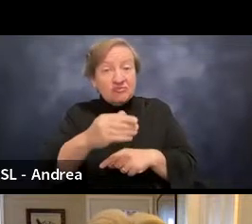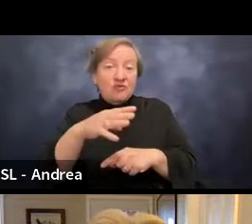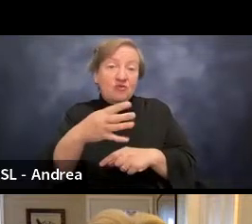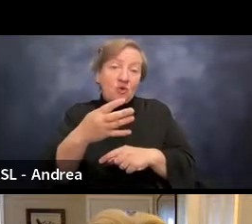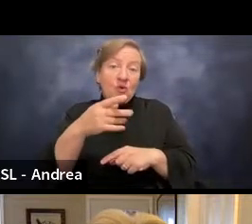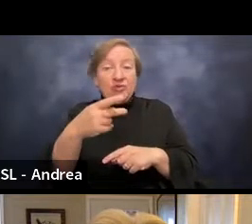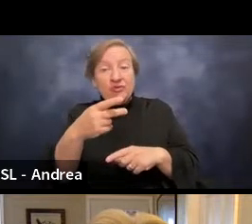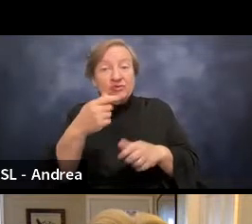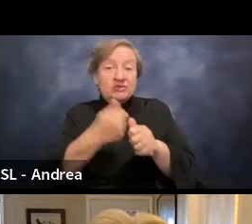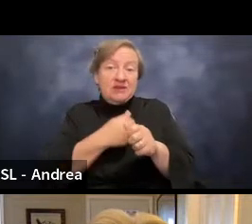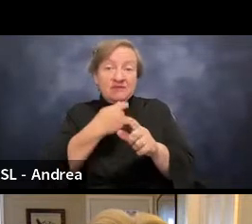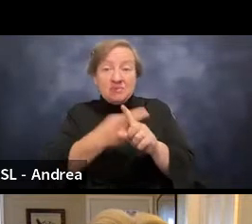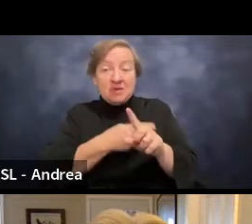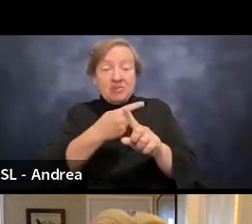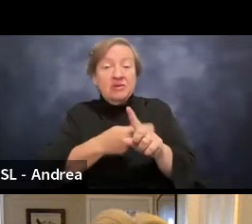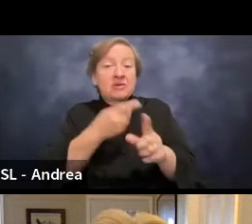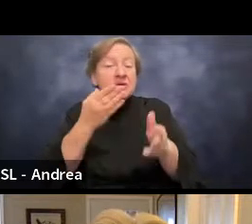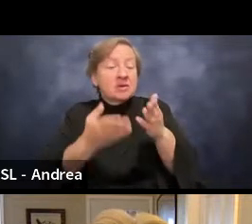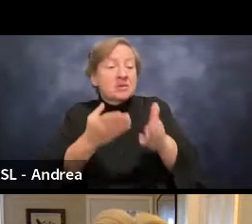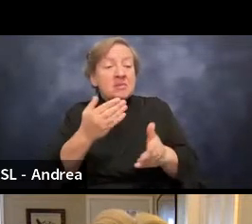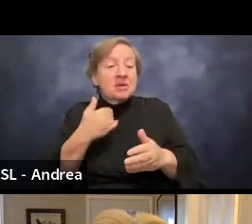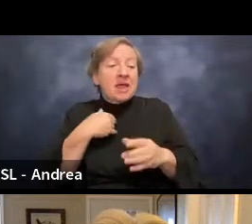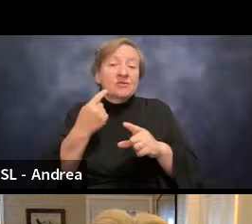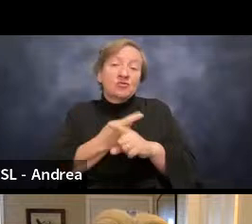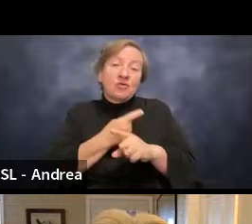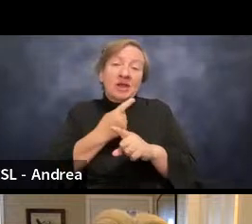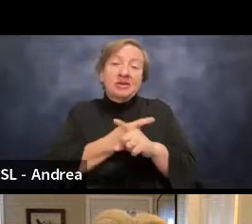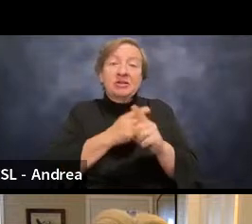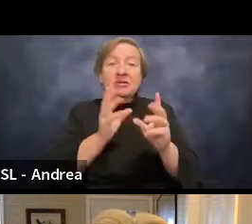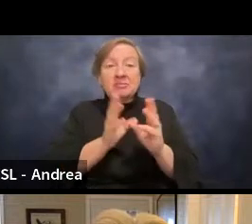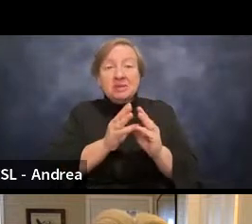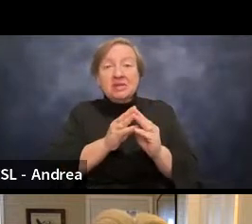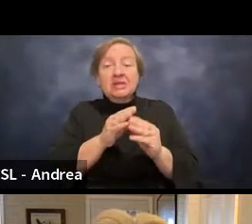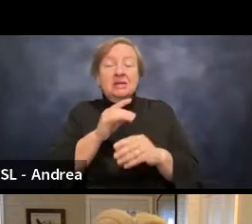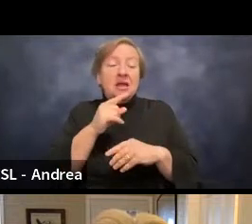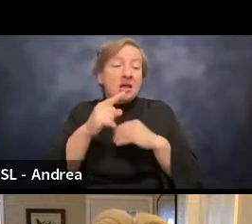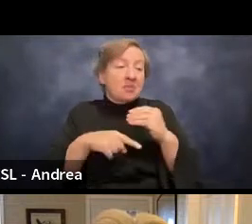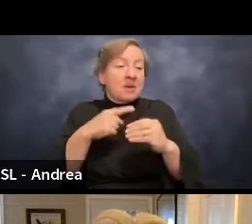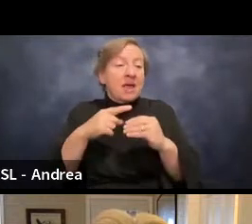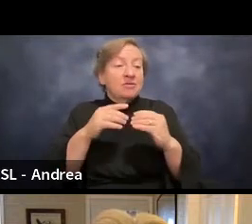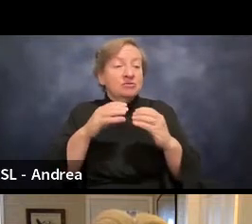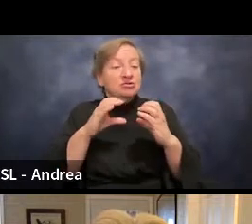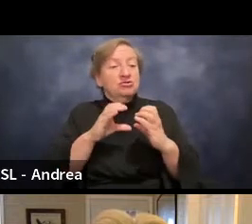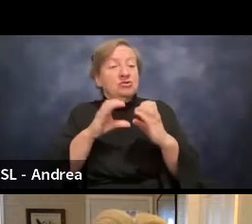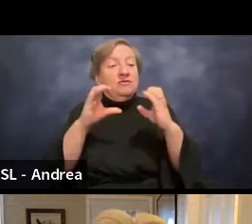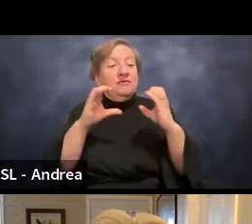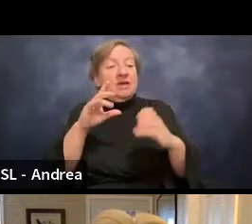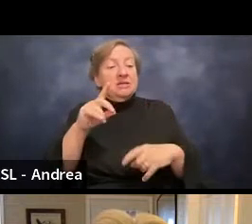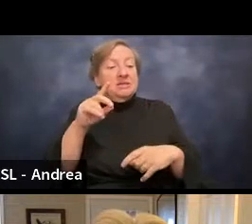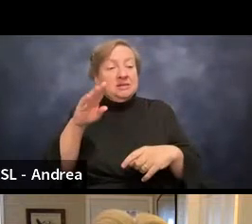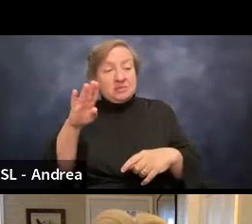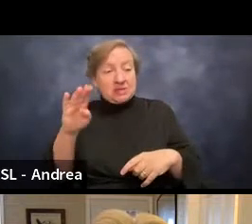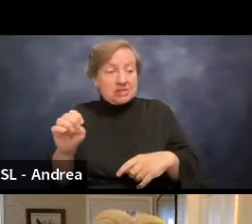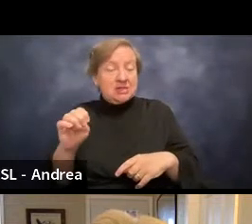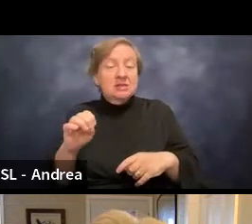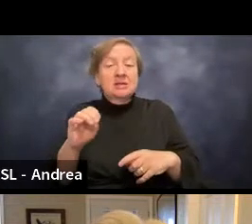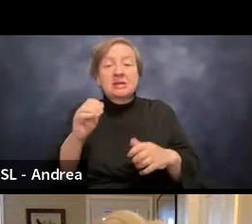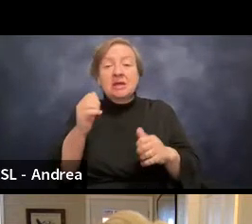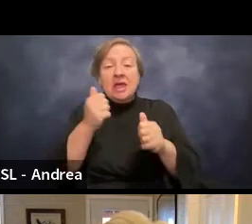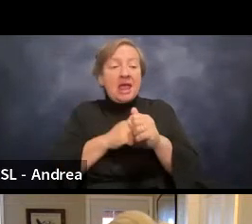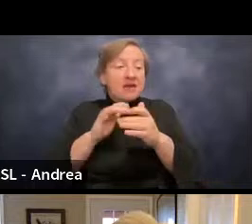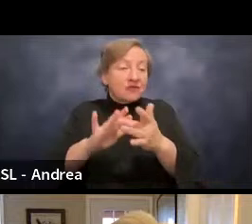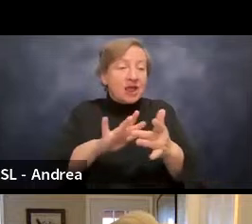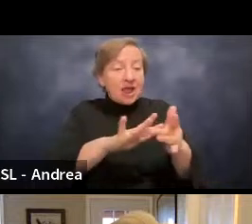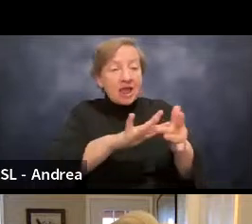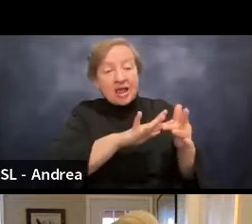every month. If there was a regular meeting that was all about certifying DBEs. And so every outreach you run